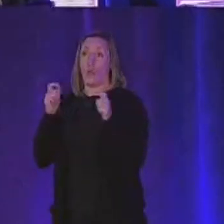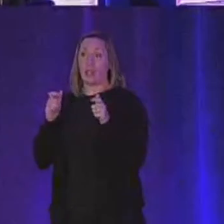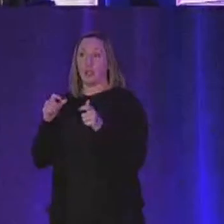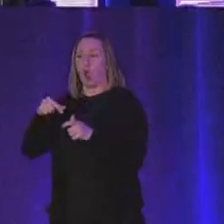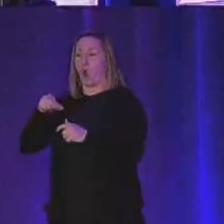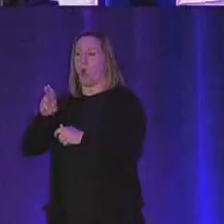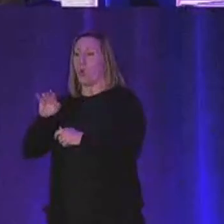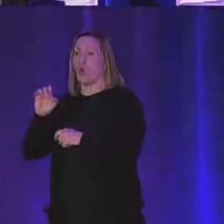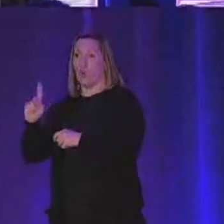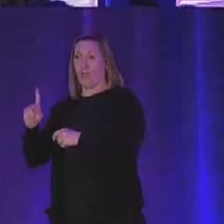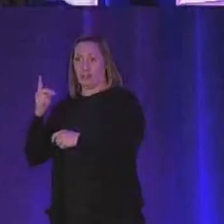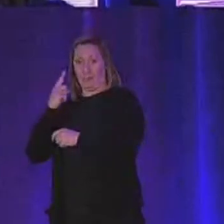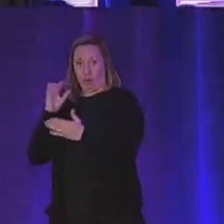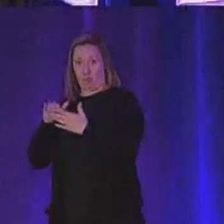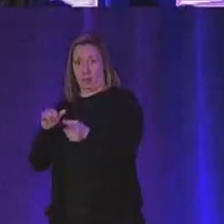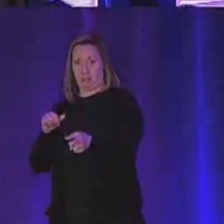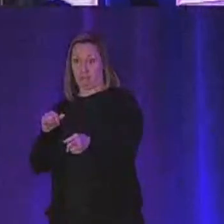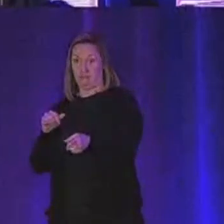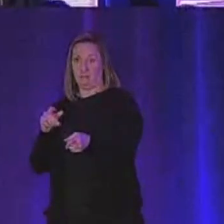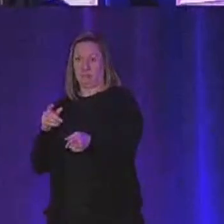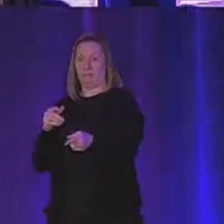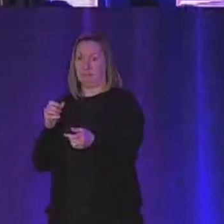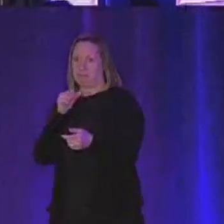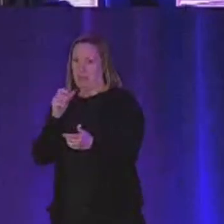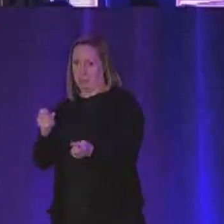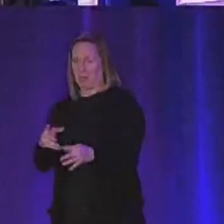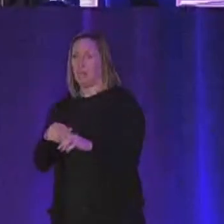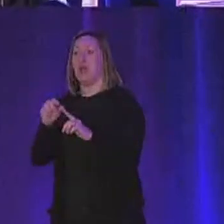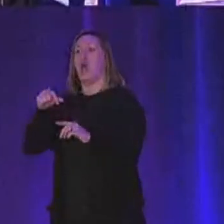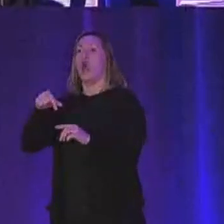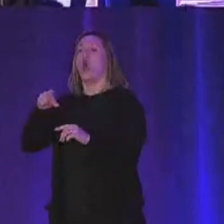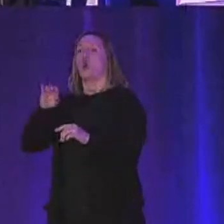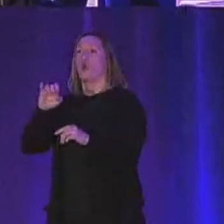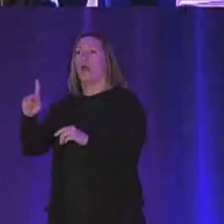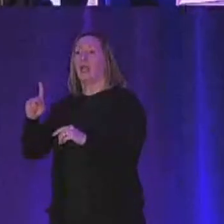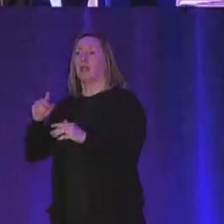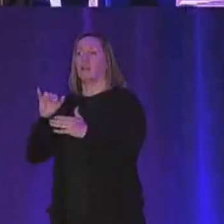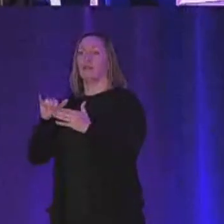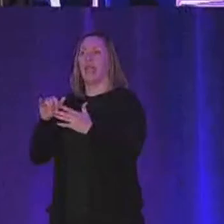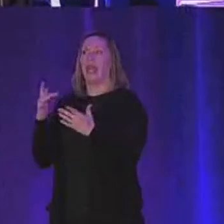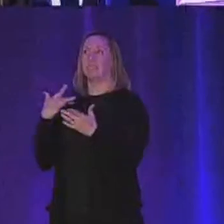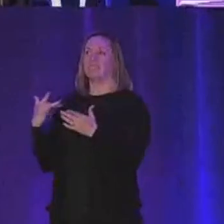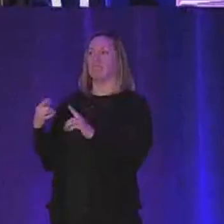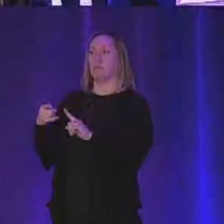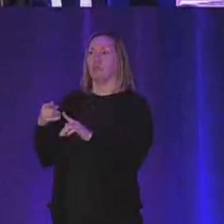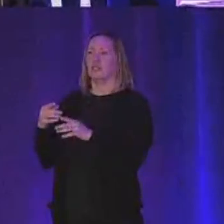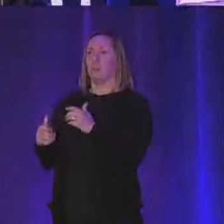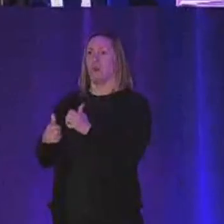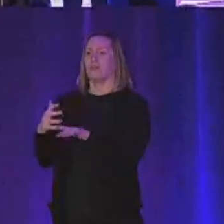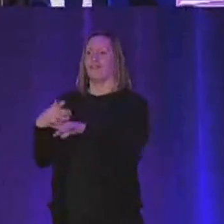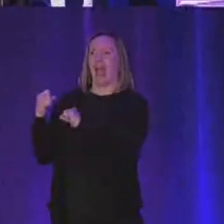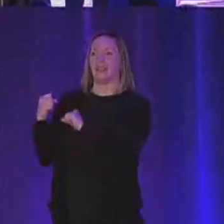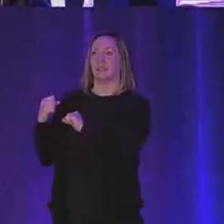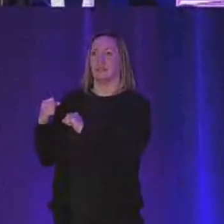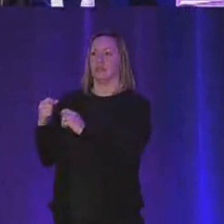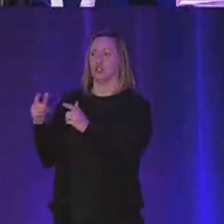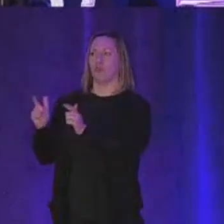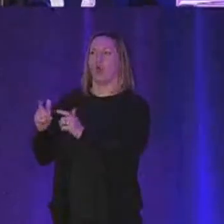Quick? So Quick, yeah, like, okay, not that many. But Quick aims to be the fastest, smallest, lightest way of building UIs